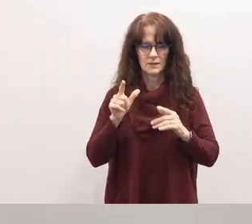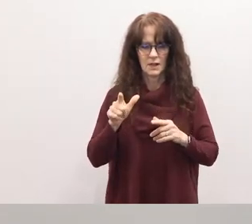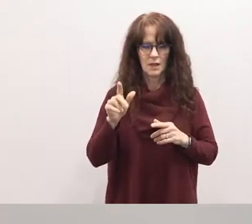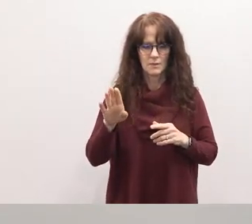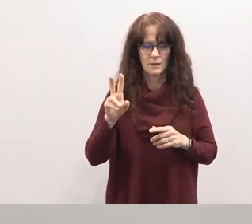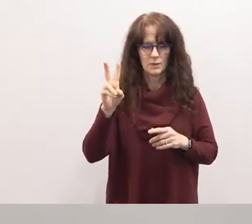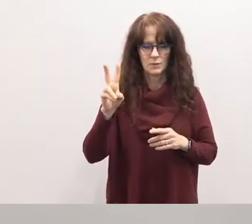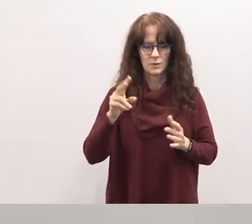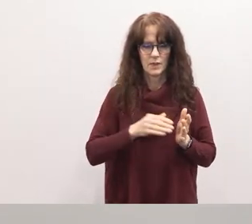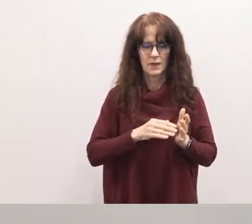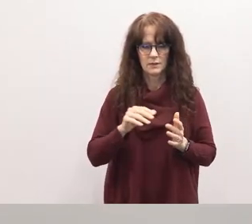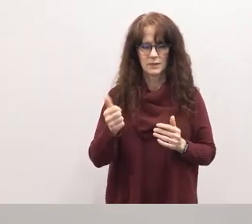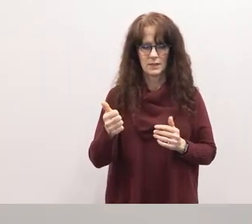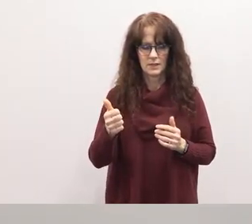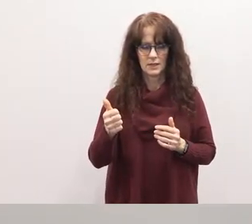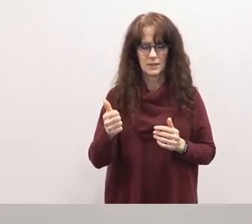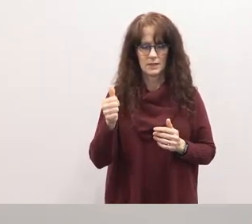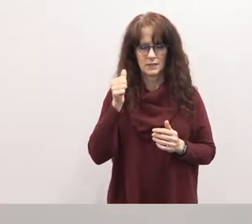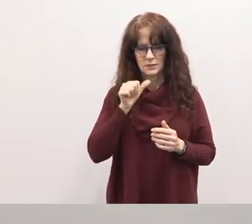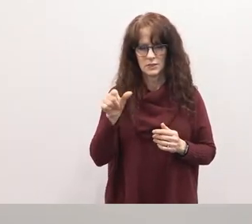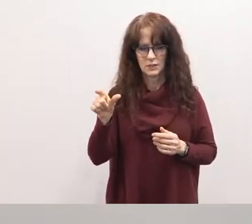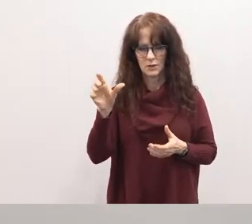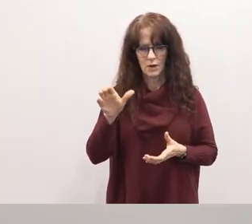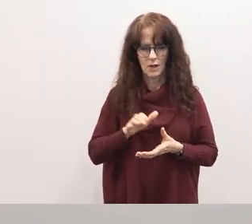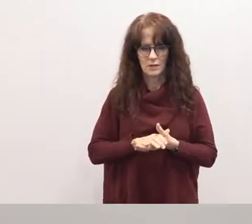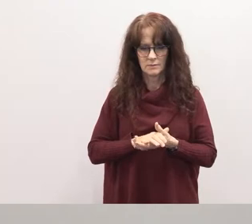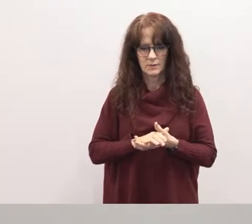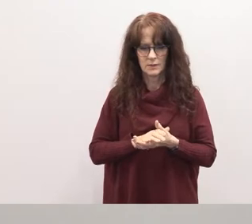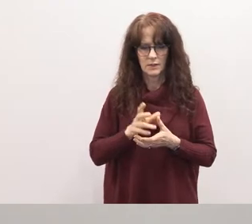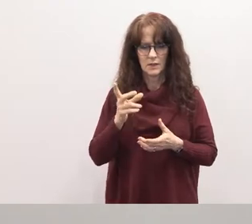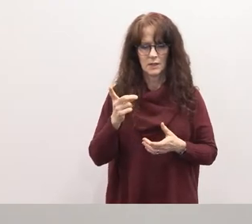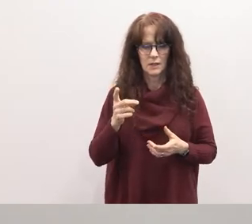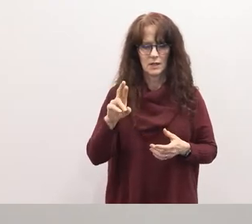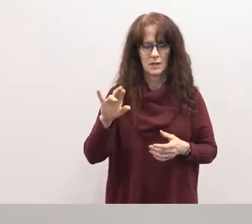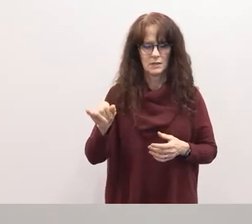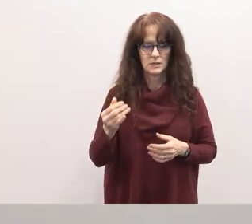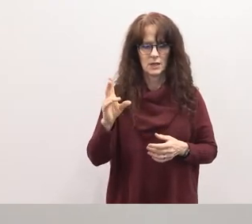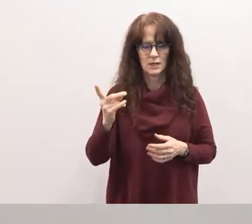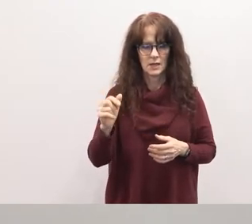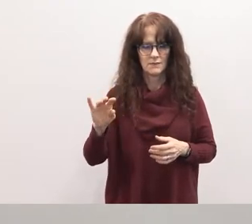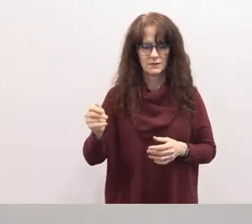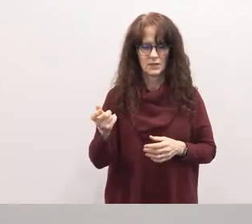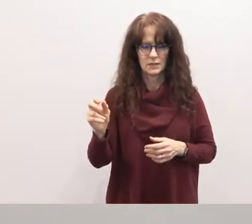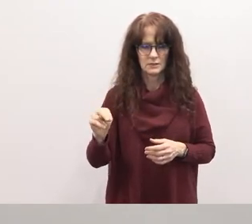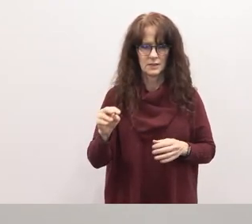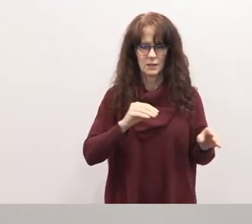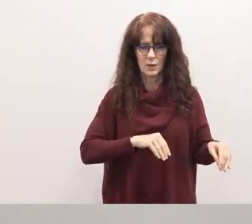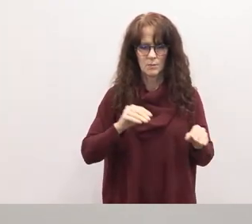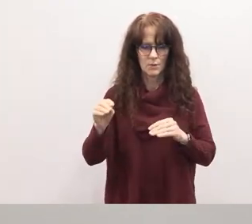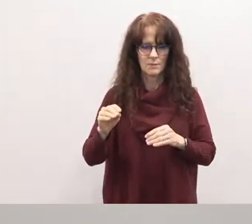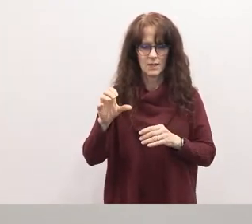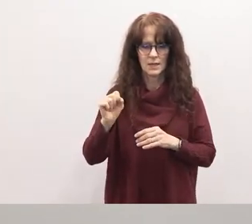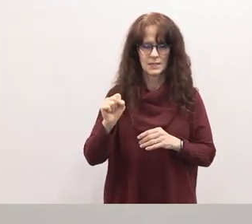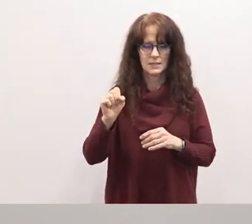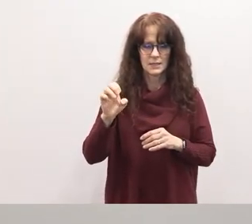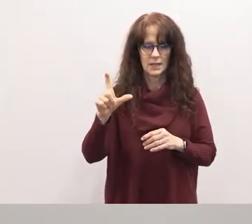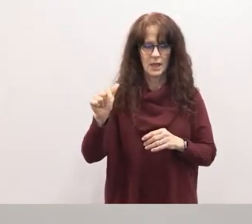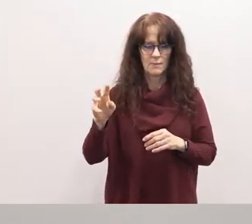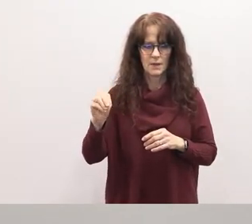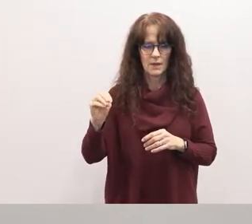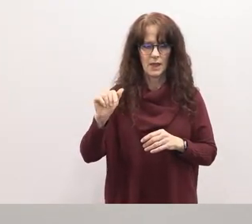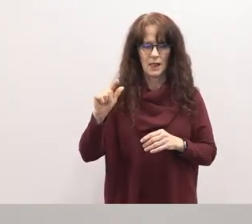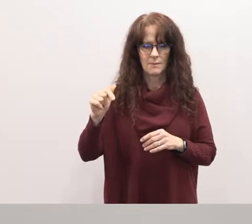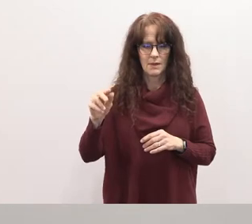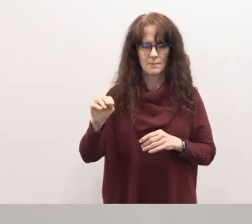in 2010, she and her husband, Dr. J. David Jackson, moved to Selma, Alabama in search